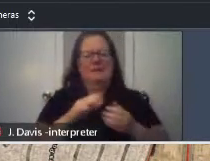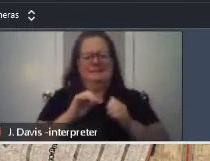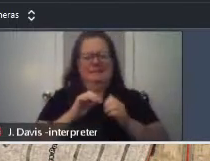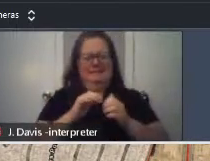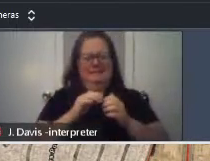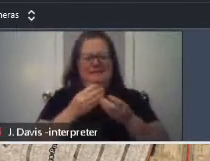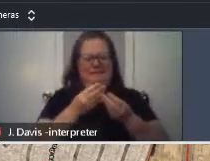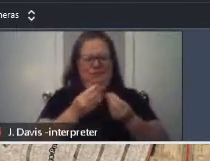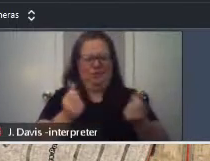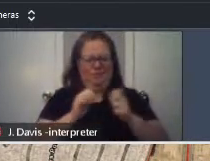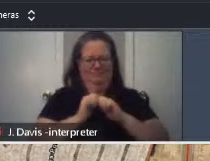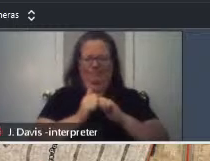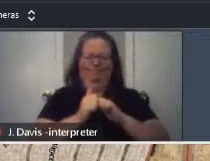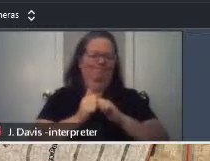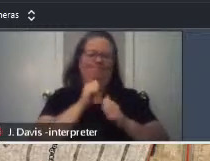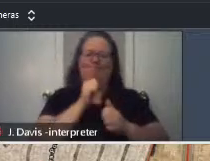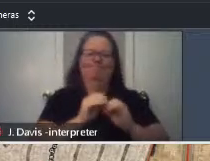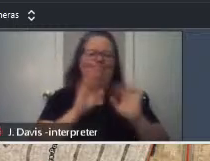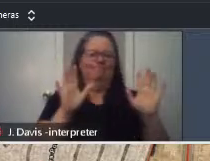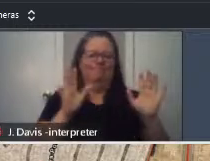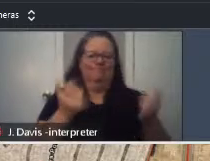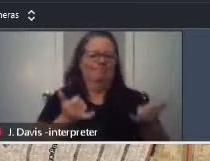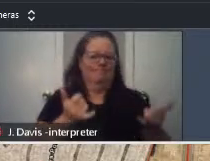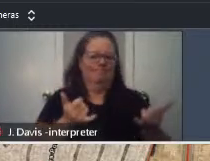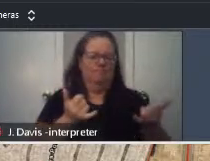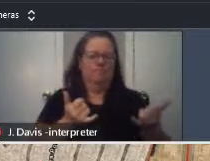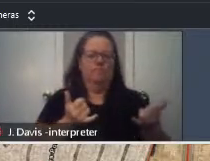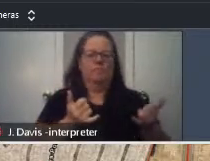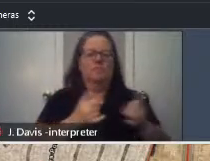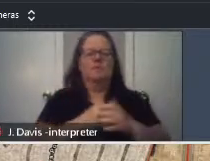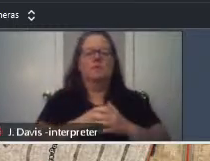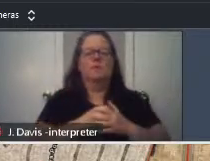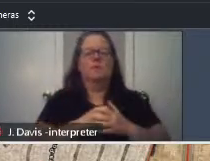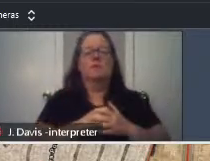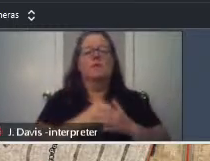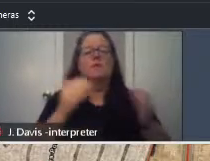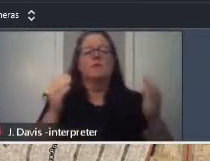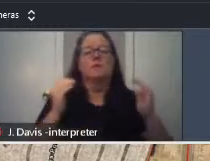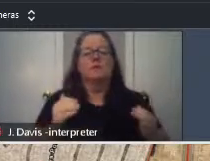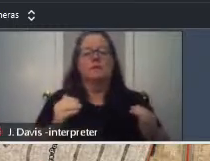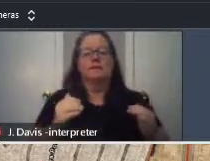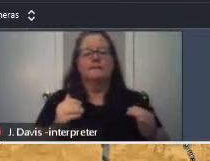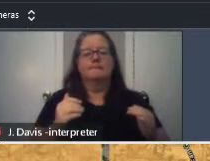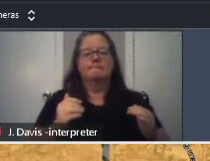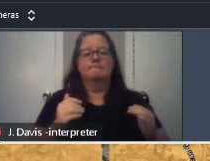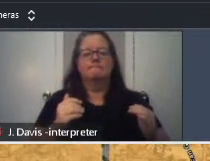said, is not as clear-cut at this time as the other areas. Next slide.